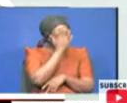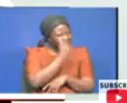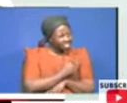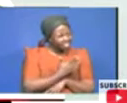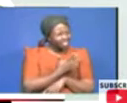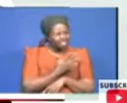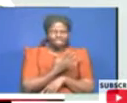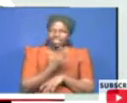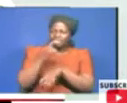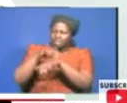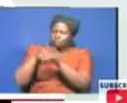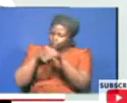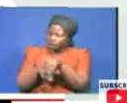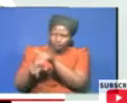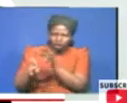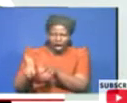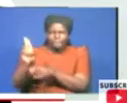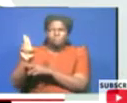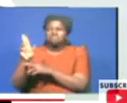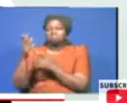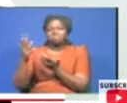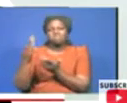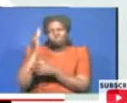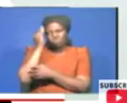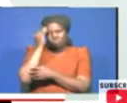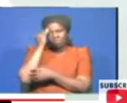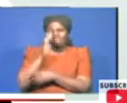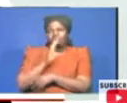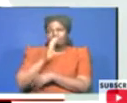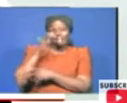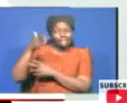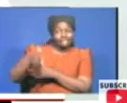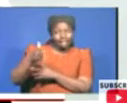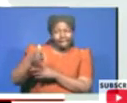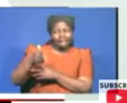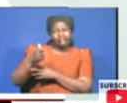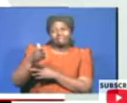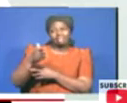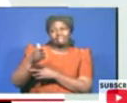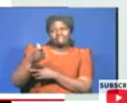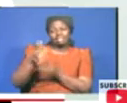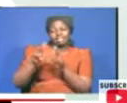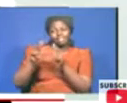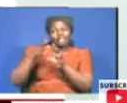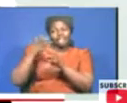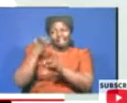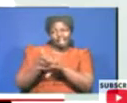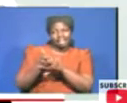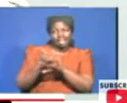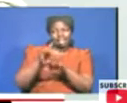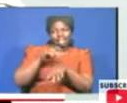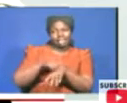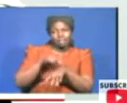But when we try to follow them, you know, being there, it is a bit hard. That when they